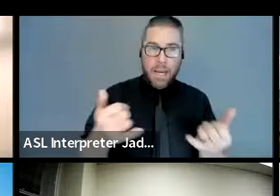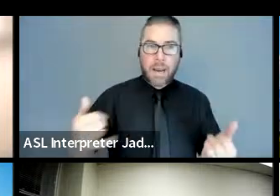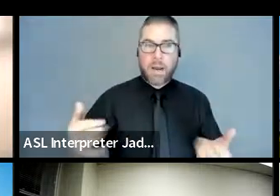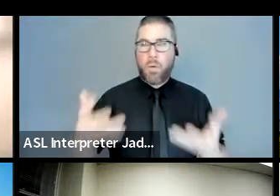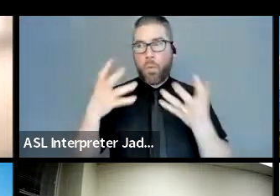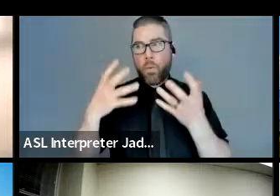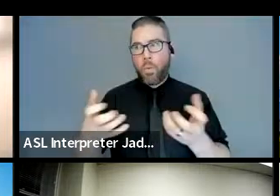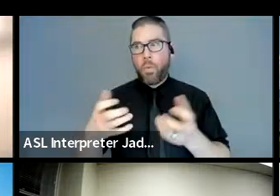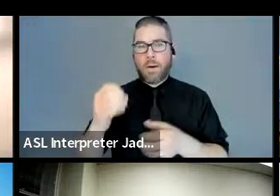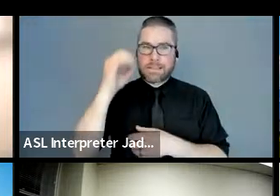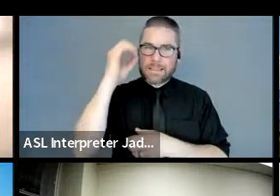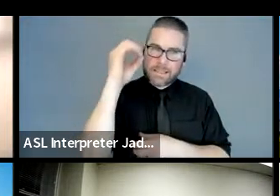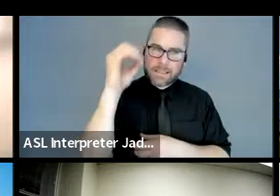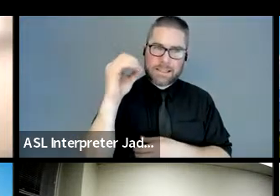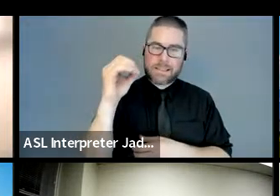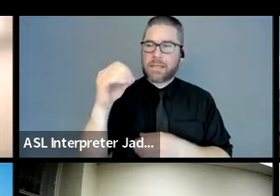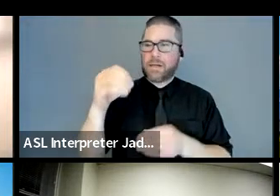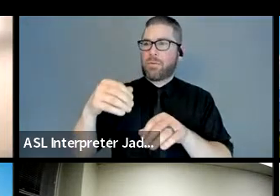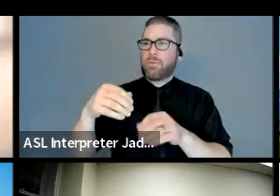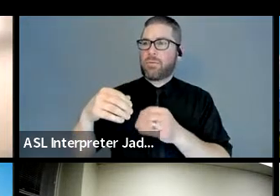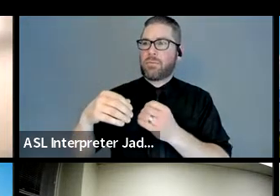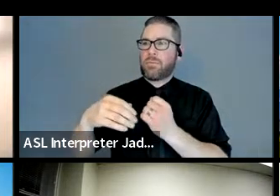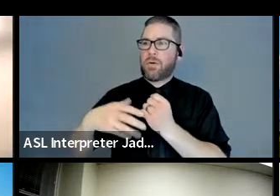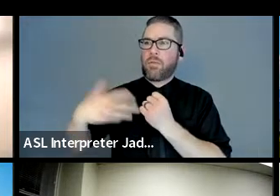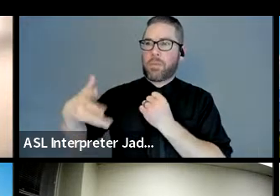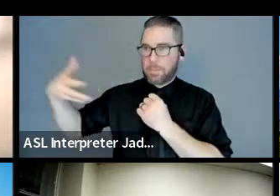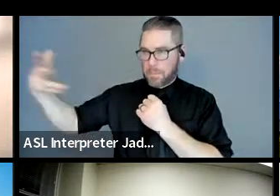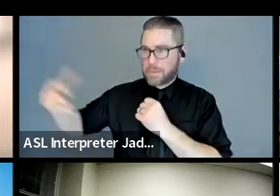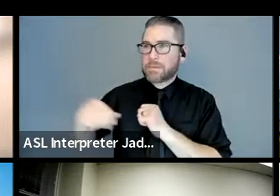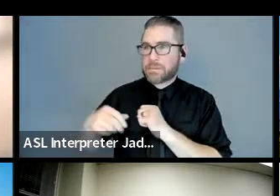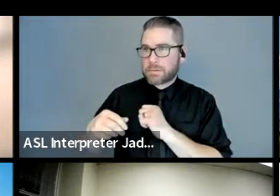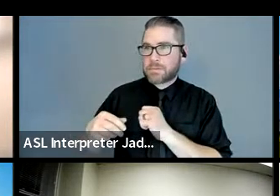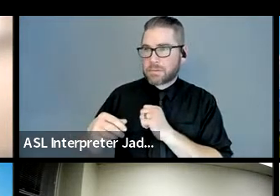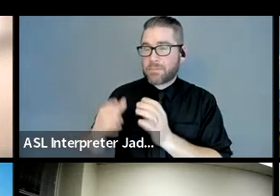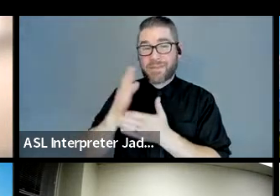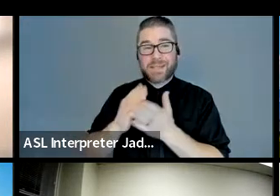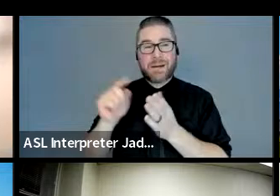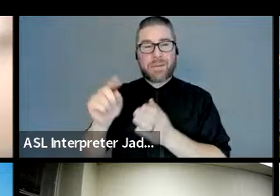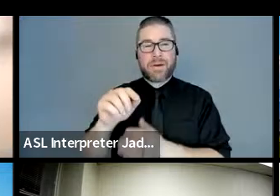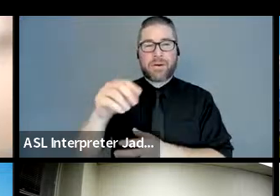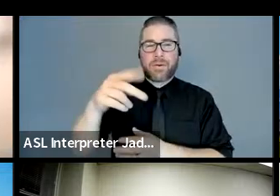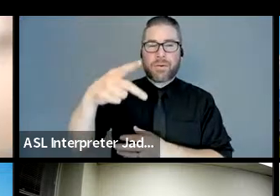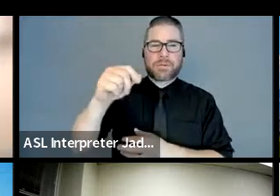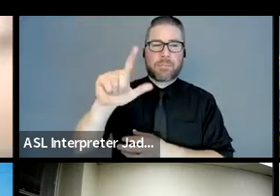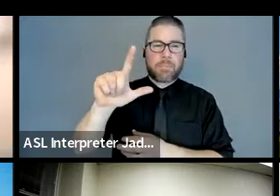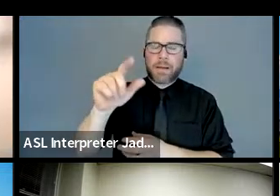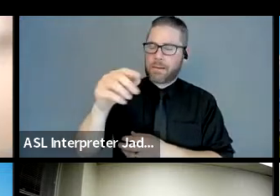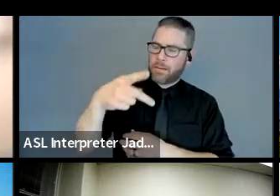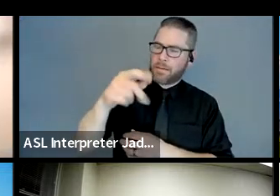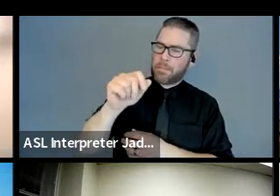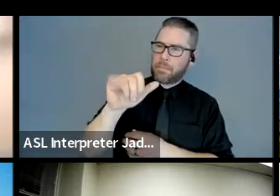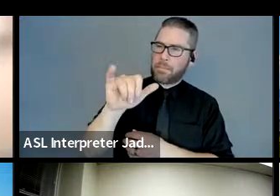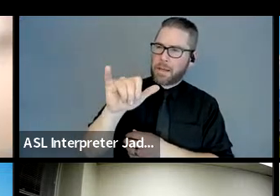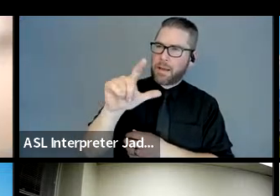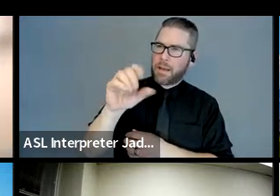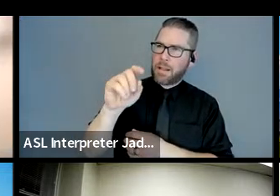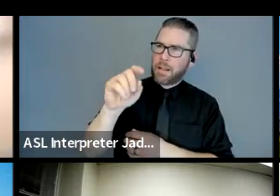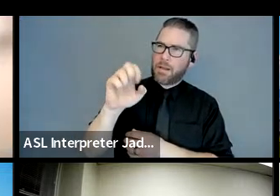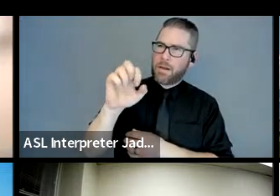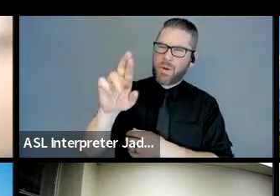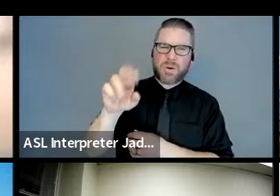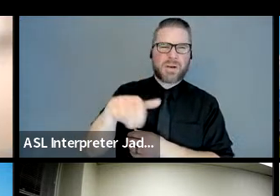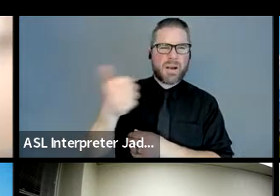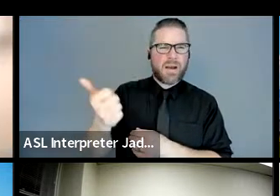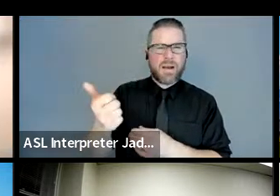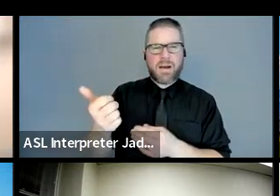there's still payloaders and certain equipment that there just isn't the technology there. But anything that is feasible, we purchase zero emission.